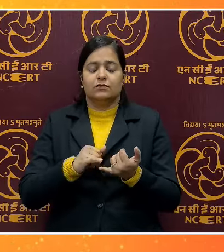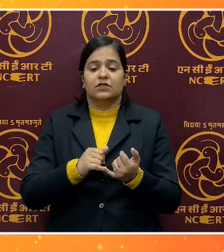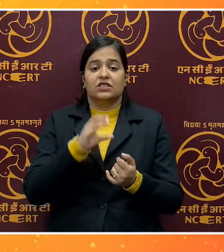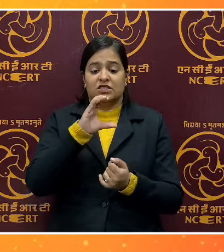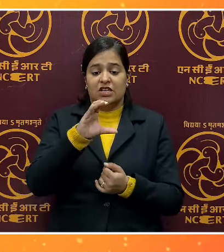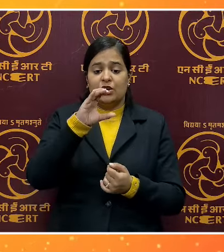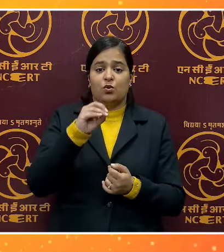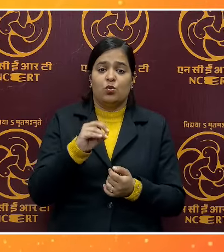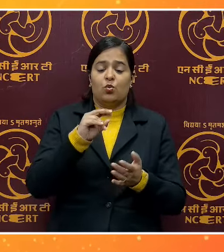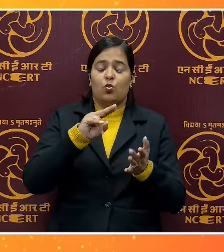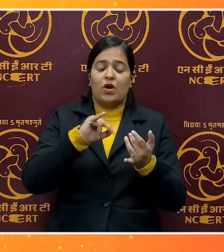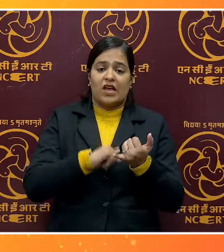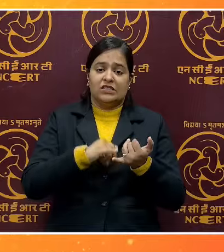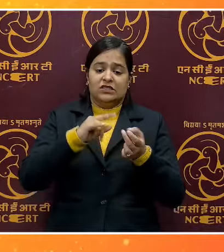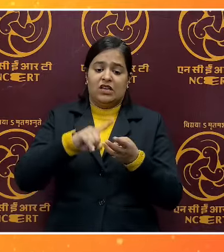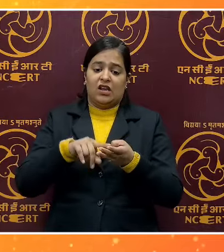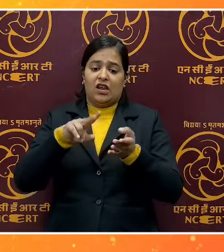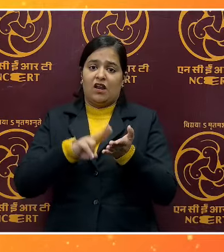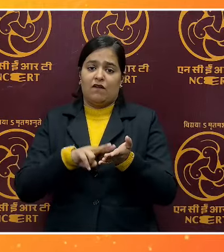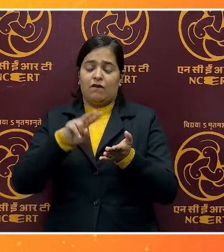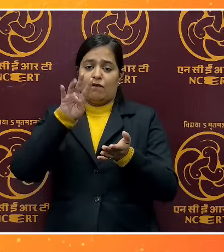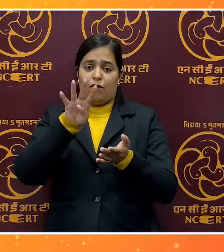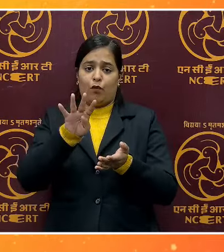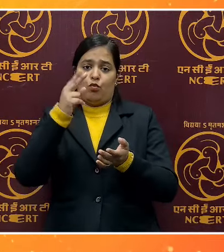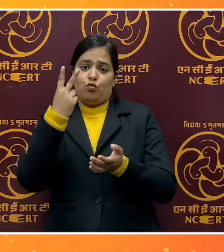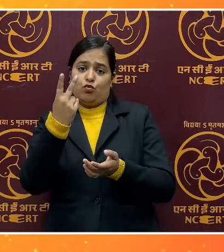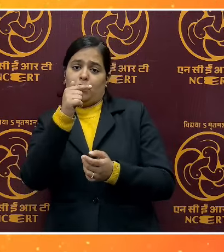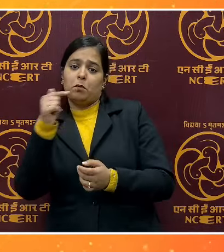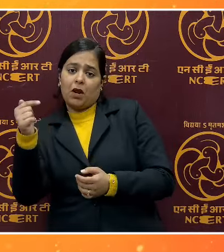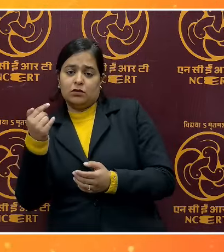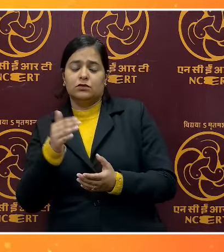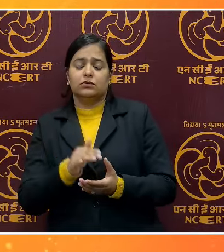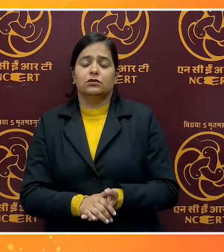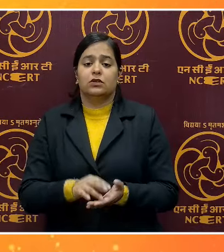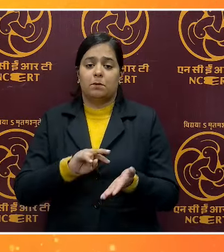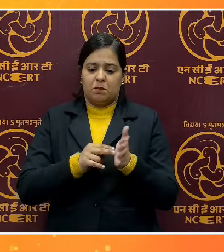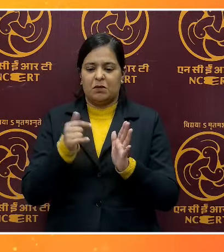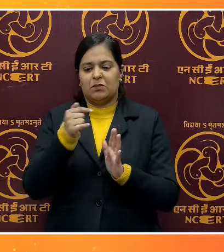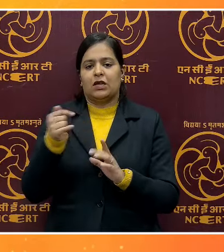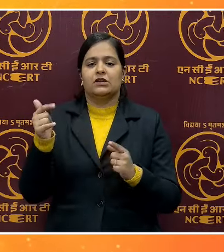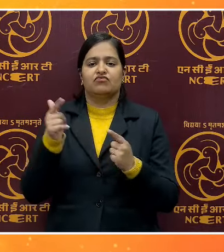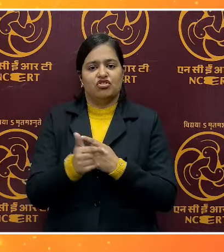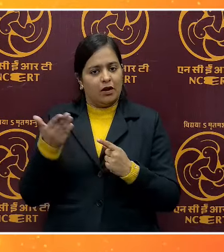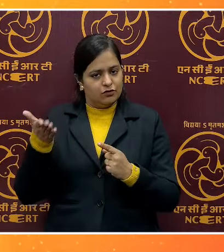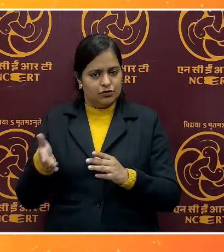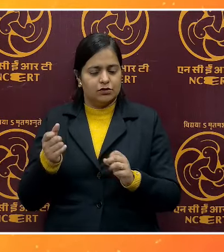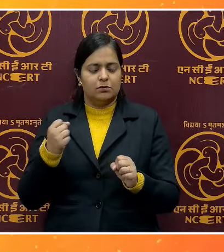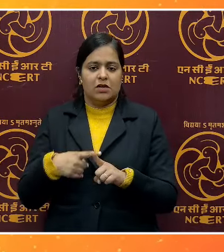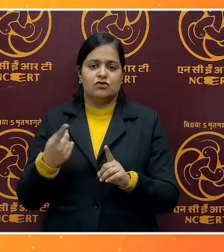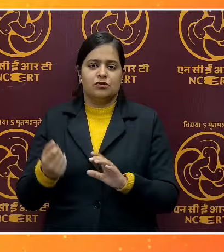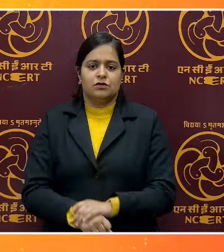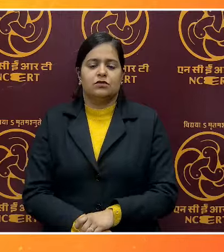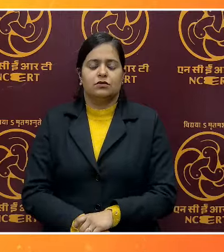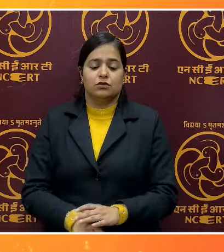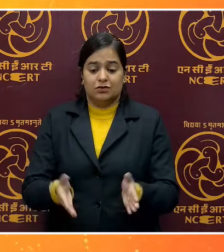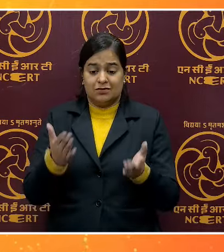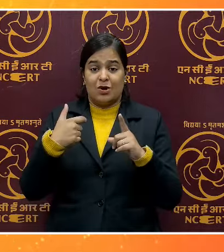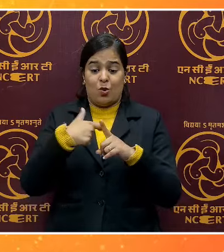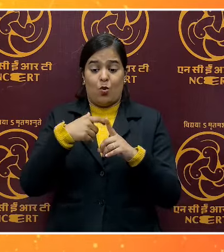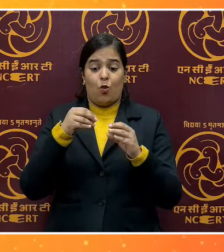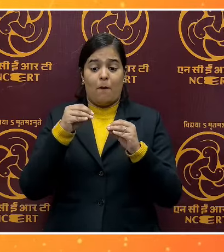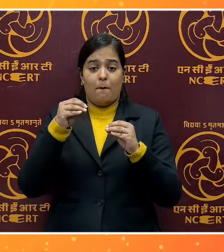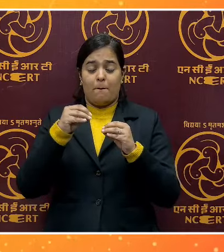COSCN4 2 minus. Here the complex contain negative charge. So, cobalt here to be written